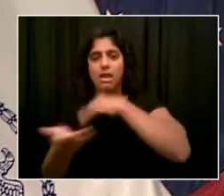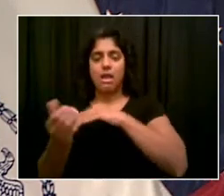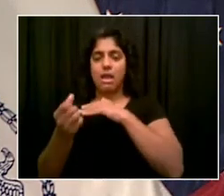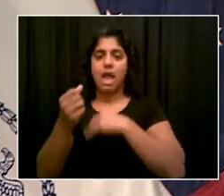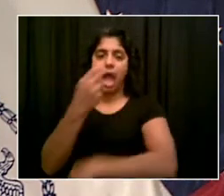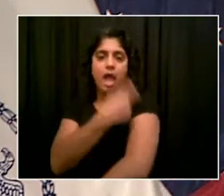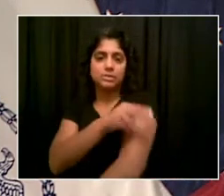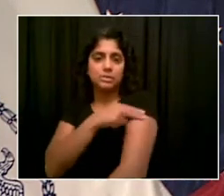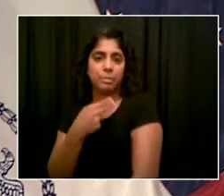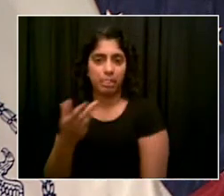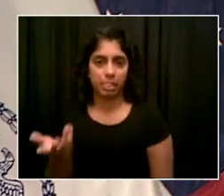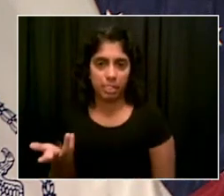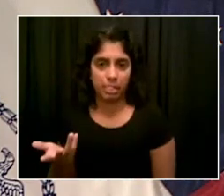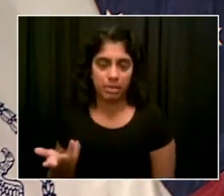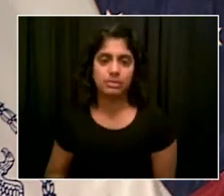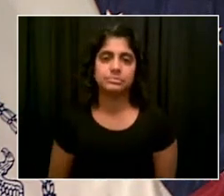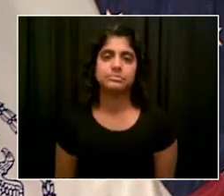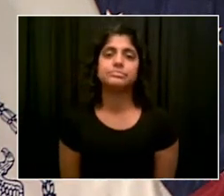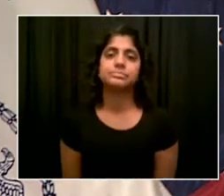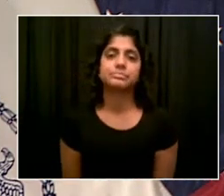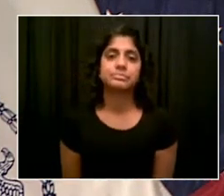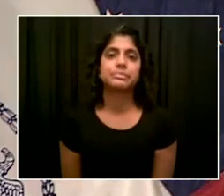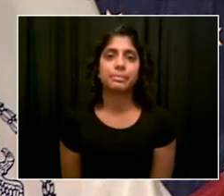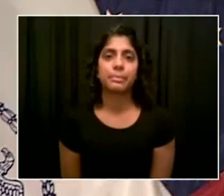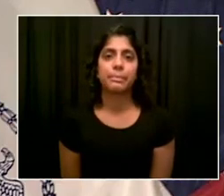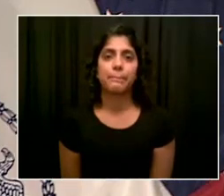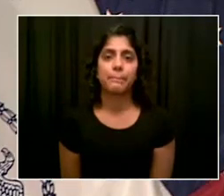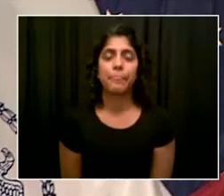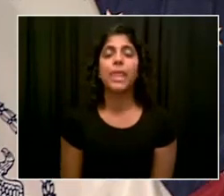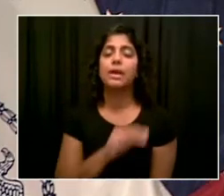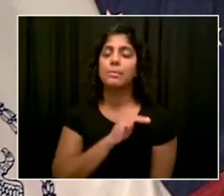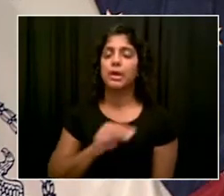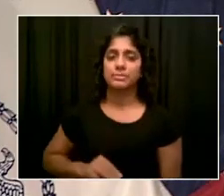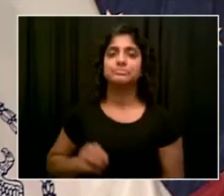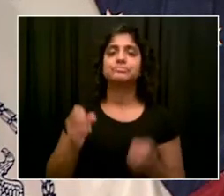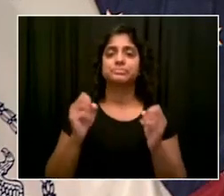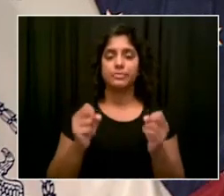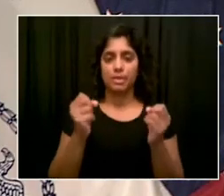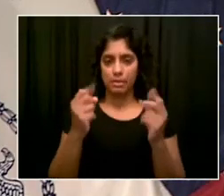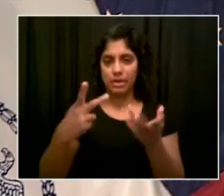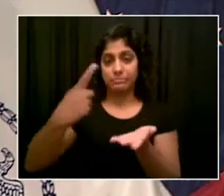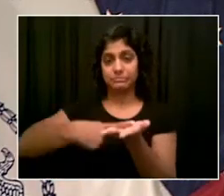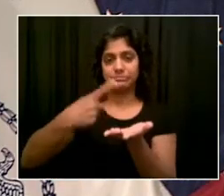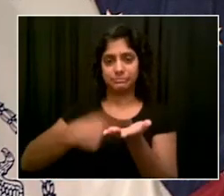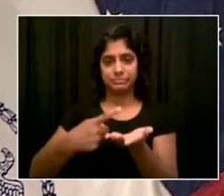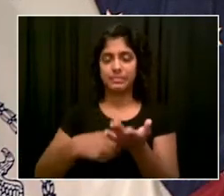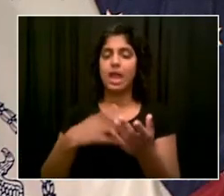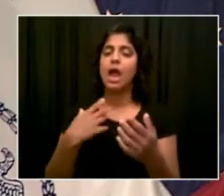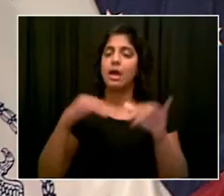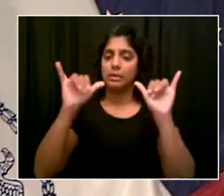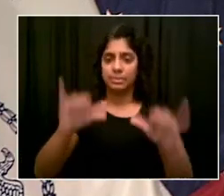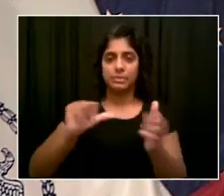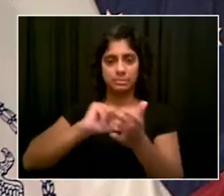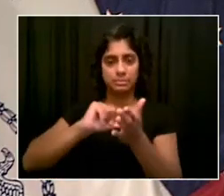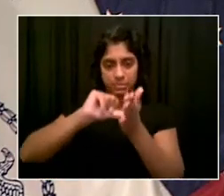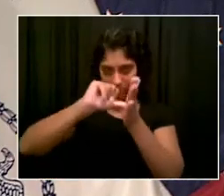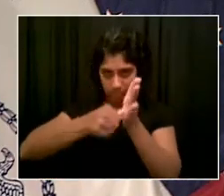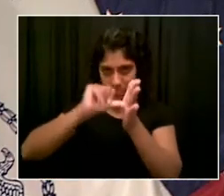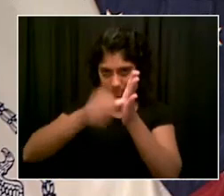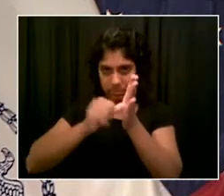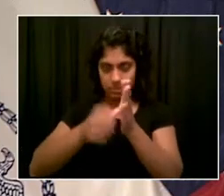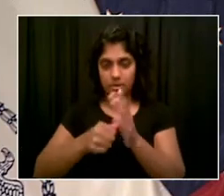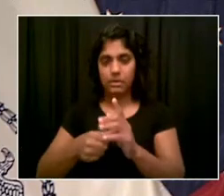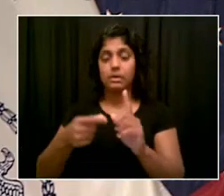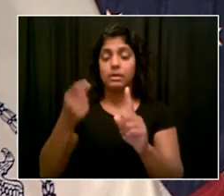people from the worst impacts. If you're vaccinated, you are safer, period. If you're not vaccinated, you are vulnerable. The